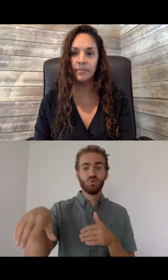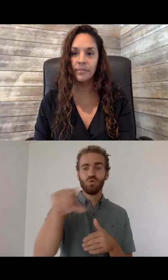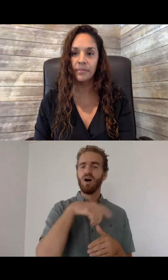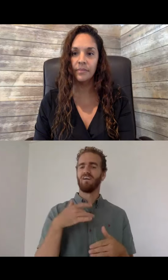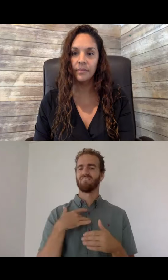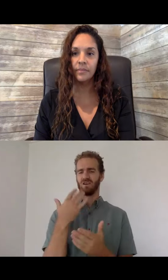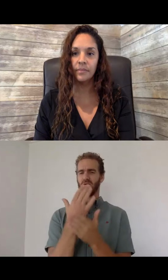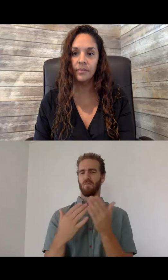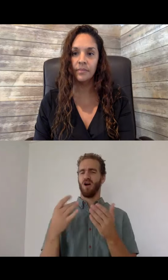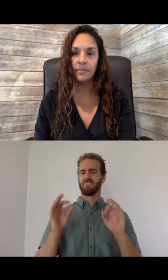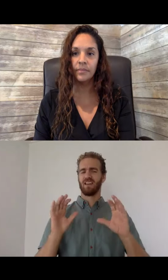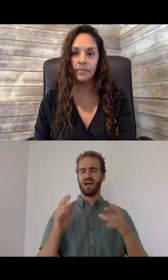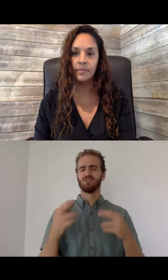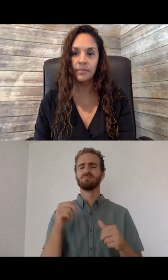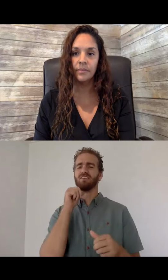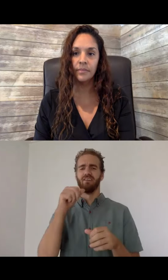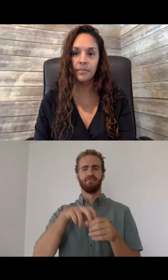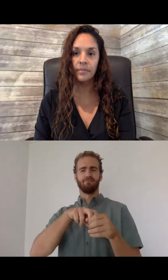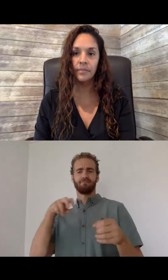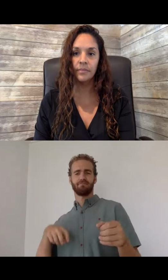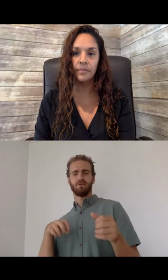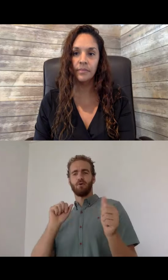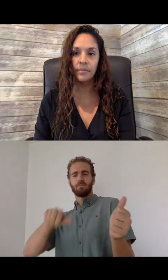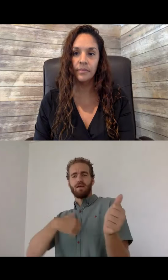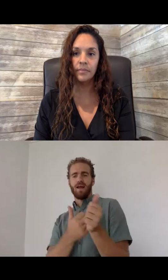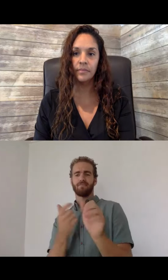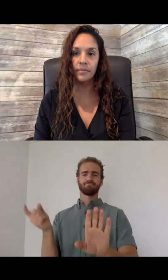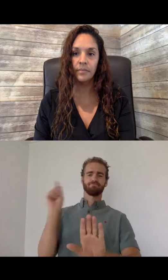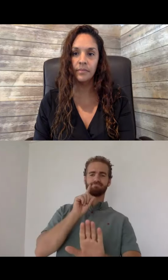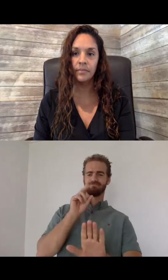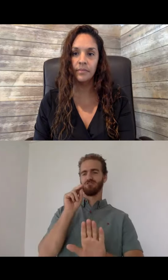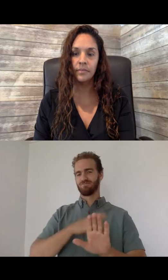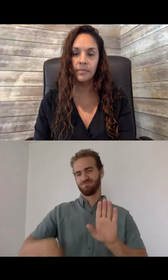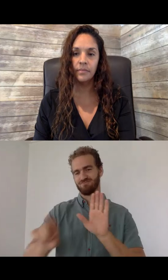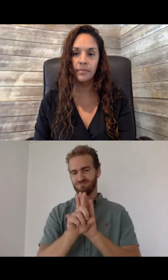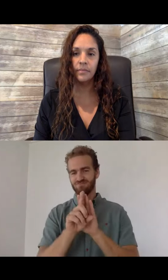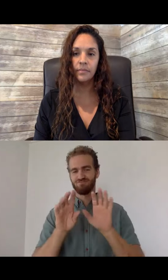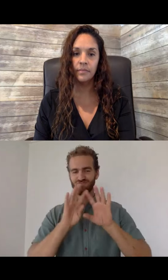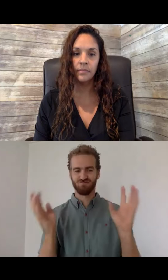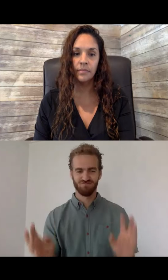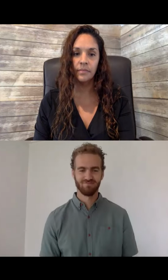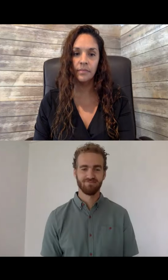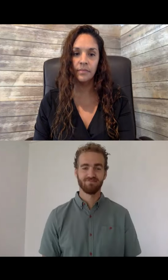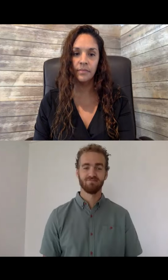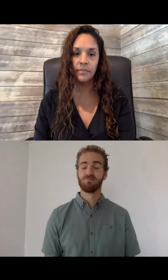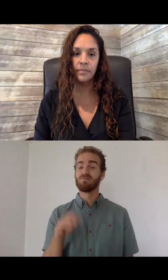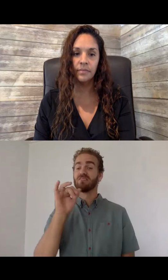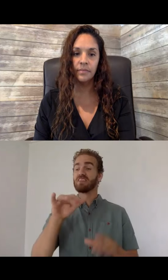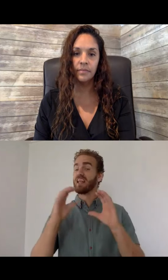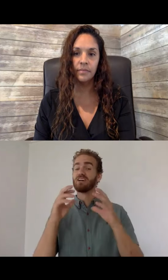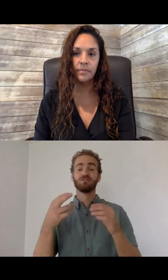Number one thing, each one of our students feels part of the classroom. Not that they're isolated, not that they are behind the classroom, they